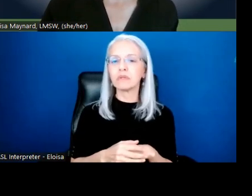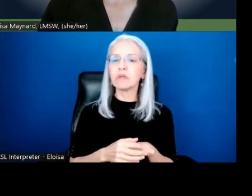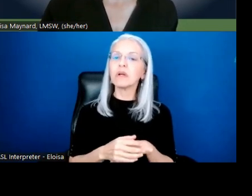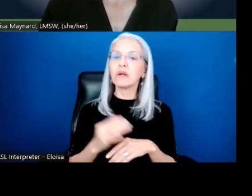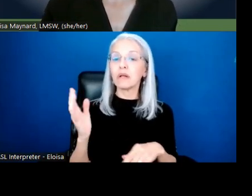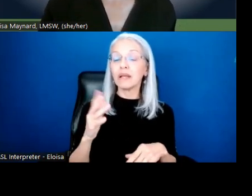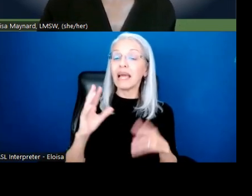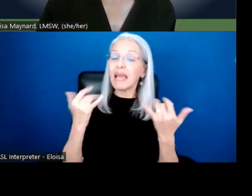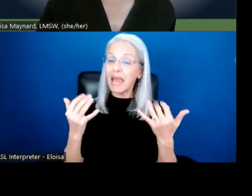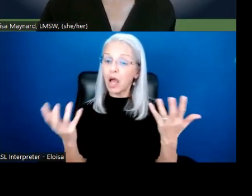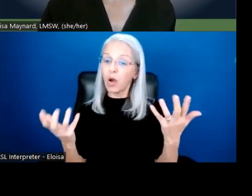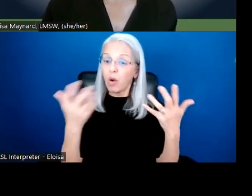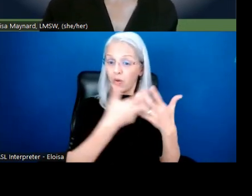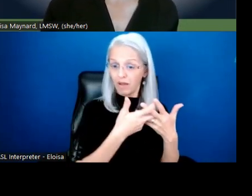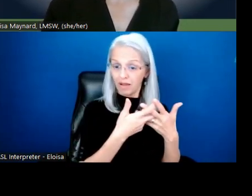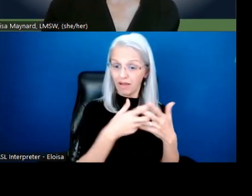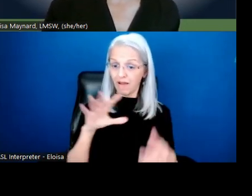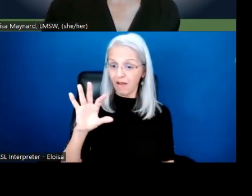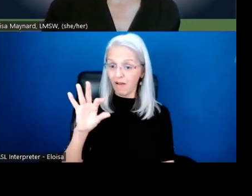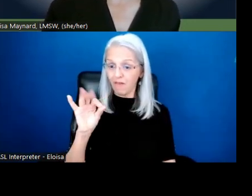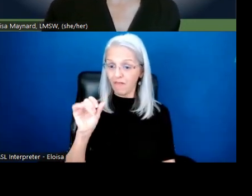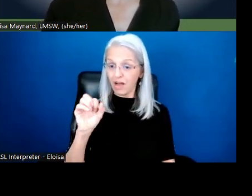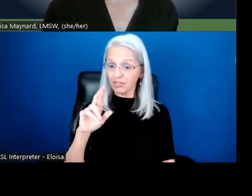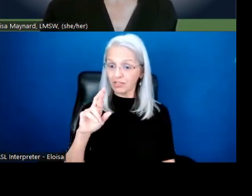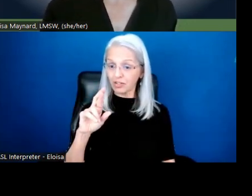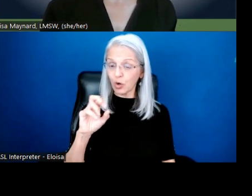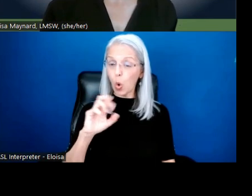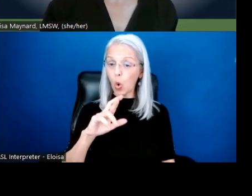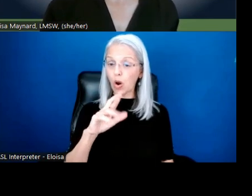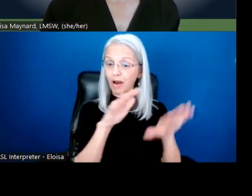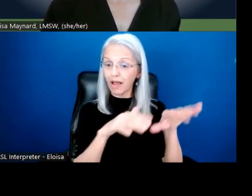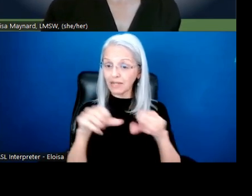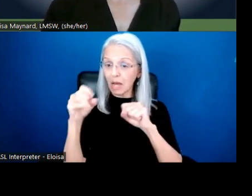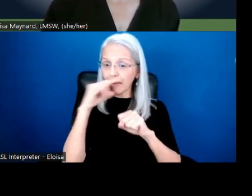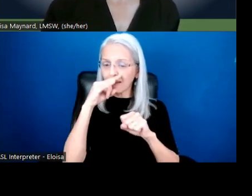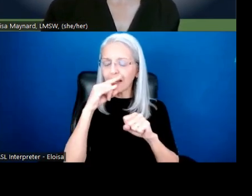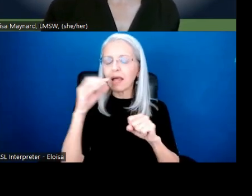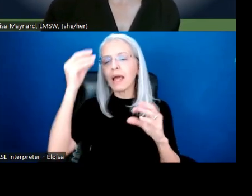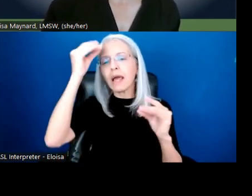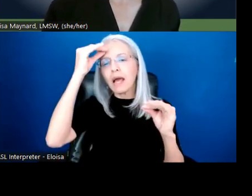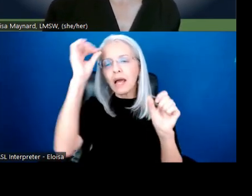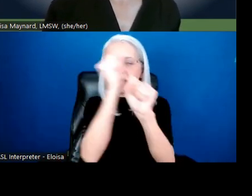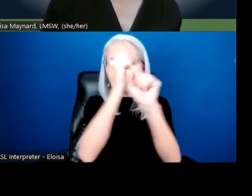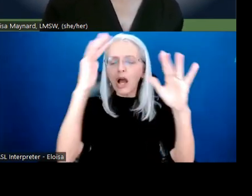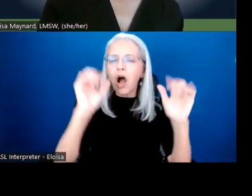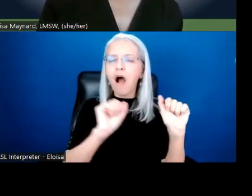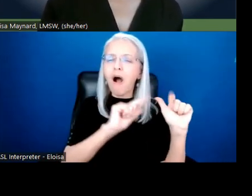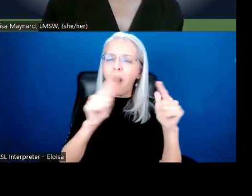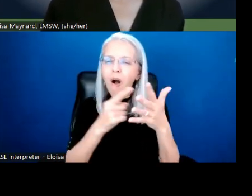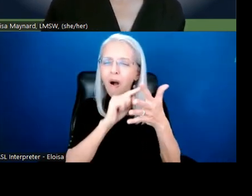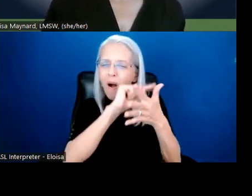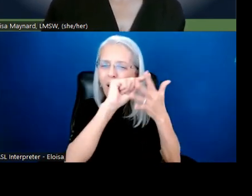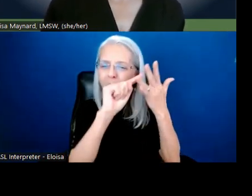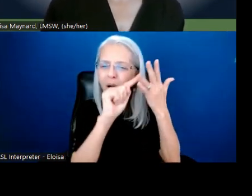or adoptive kid, think about all the things that they leave behind, the people,